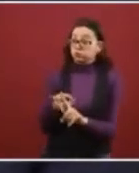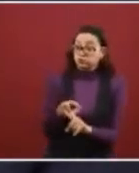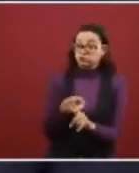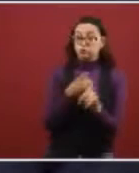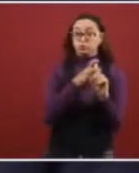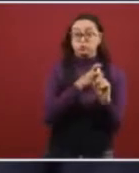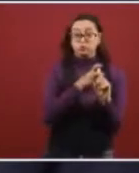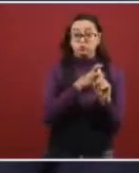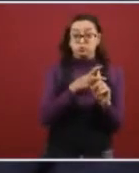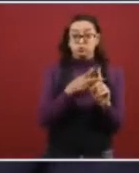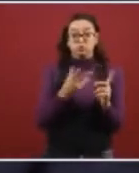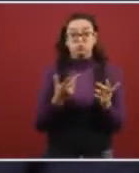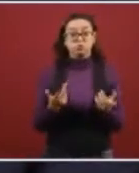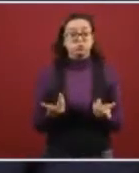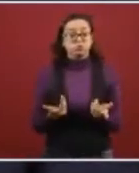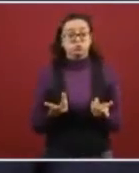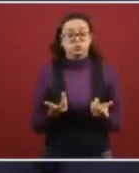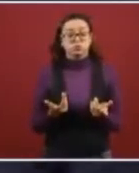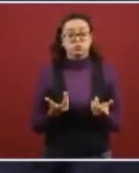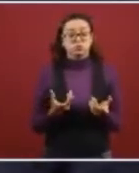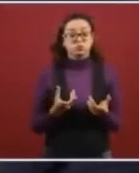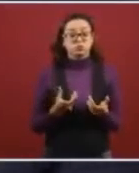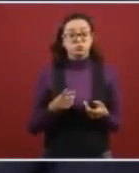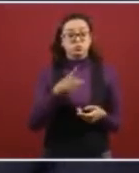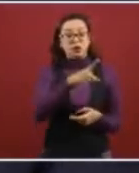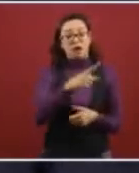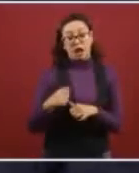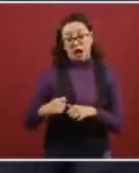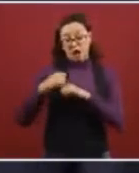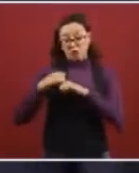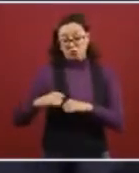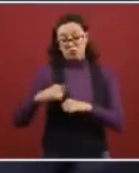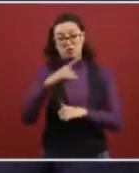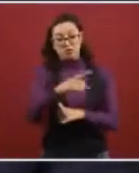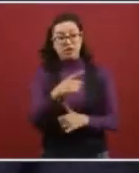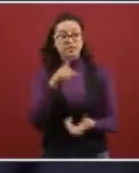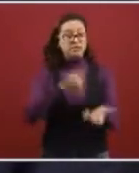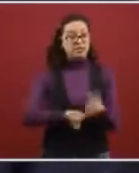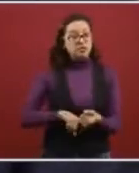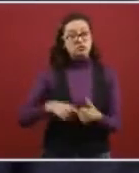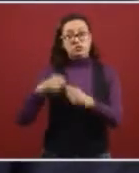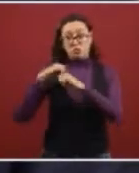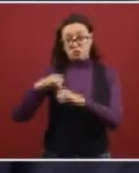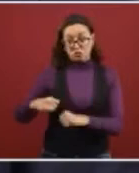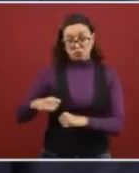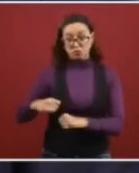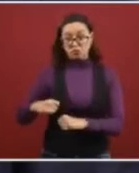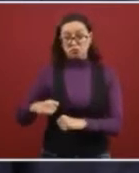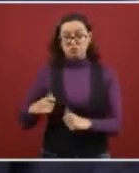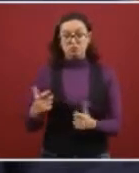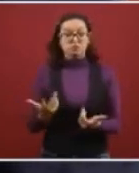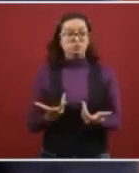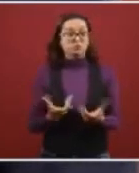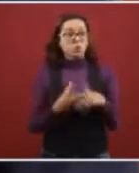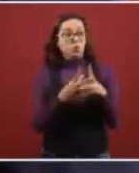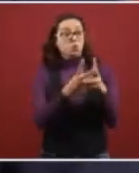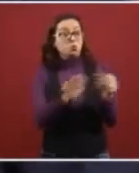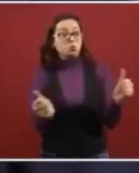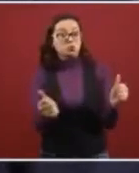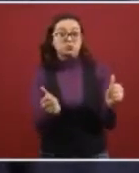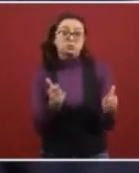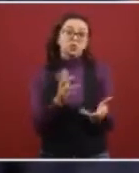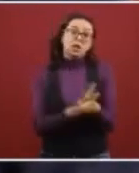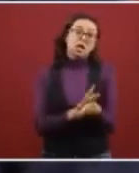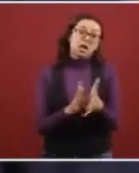they didn't try to cover after a citizen está detrás, una like if, just because if it's an authority that is behind